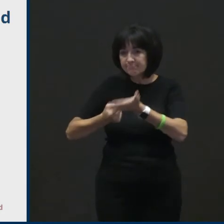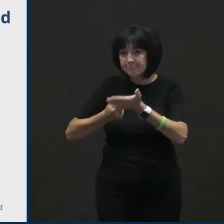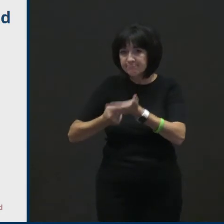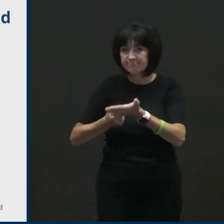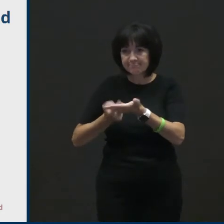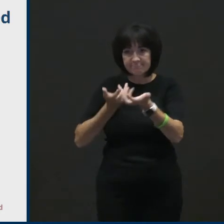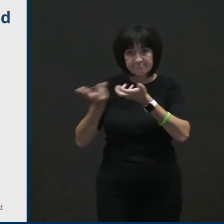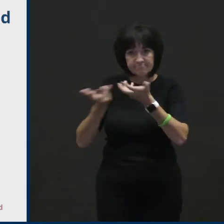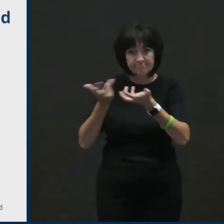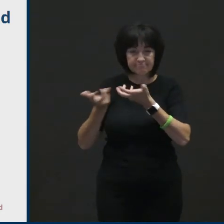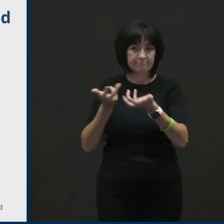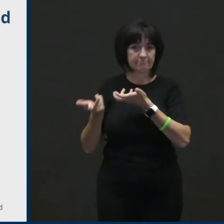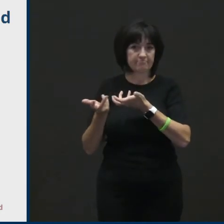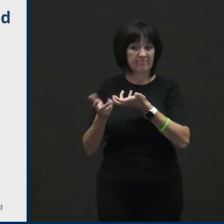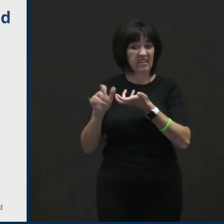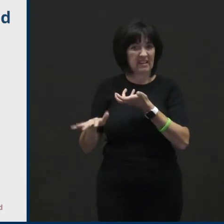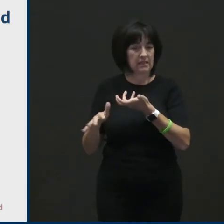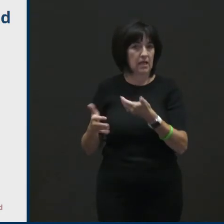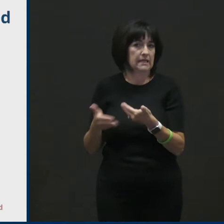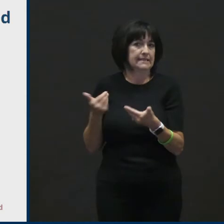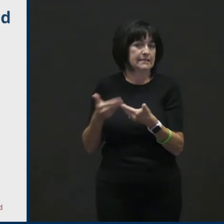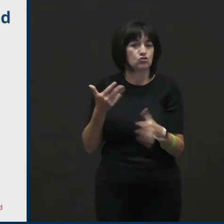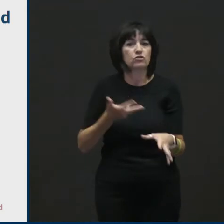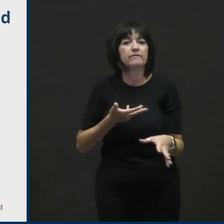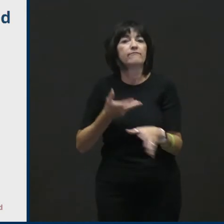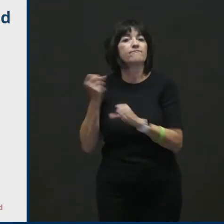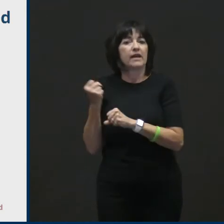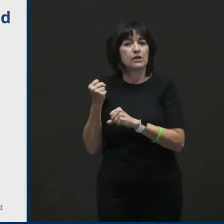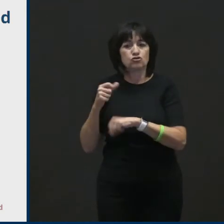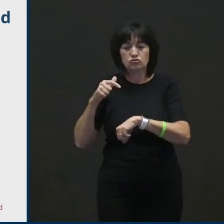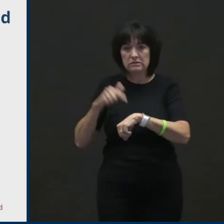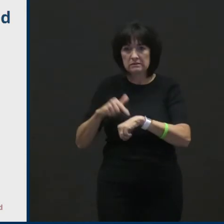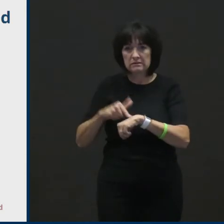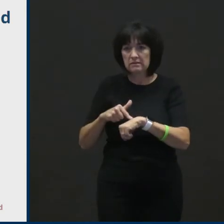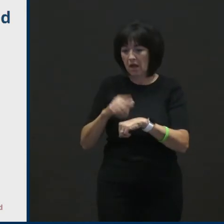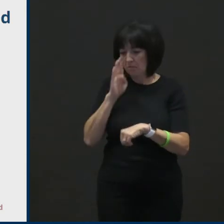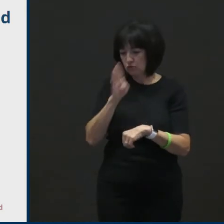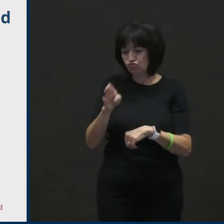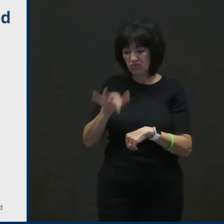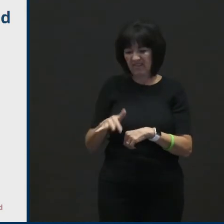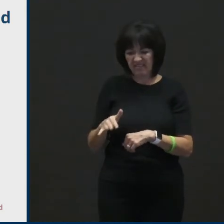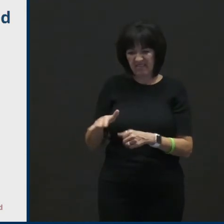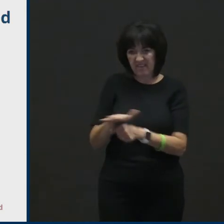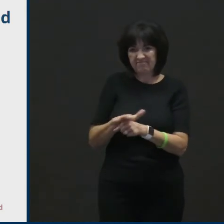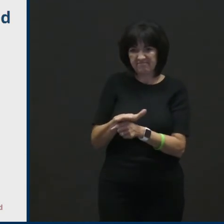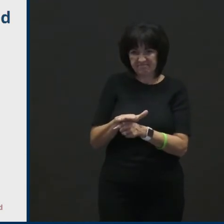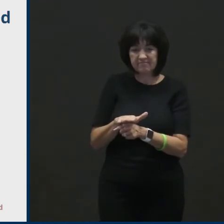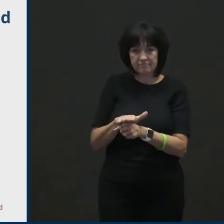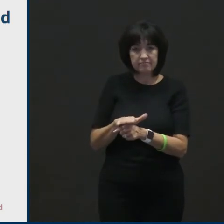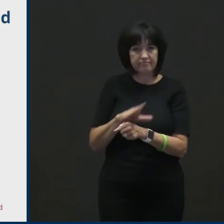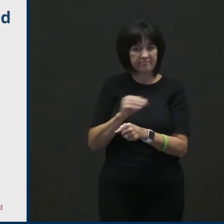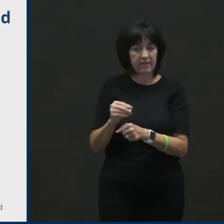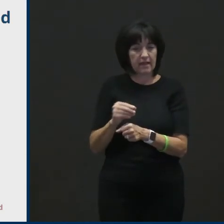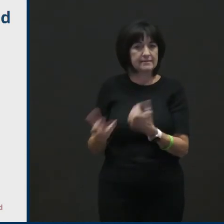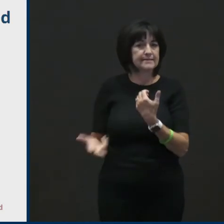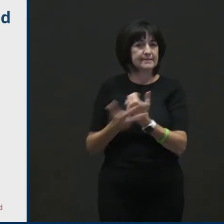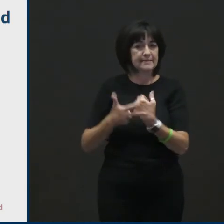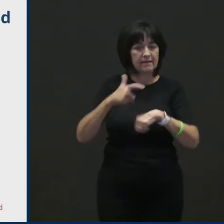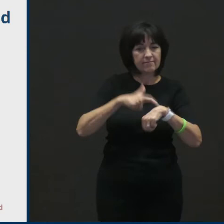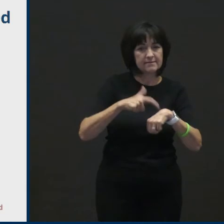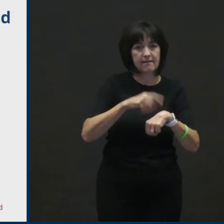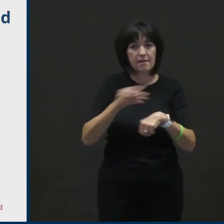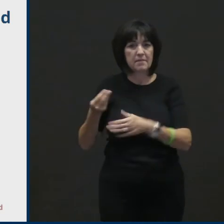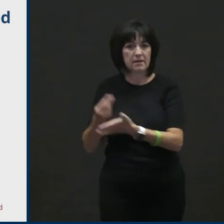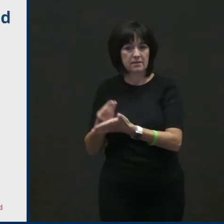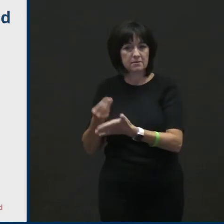force multiplier. Not only would it be faster turnaround, it'd be higher throughput and economical advantage, as well as its